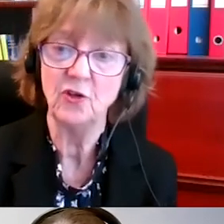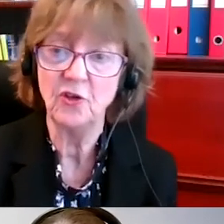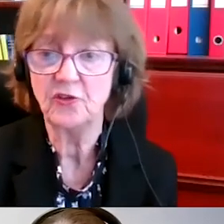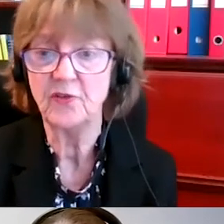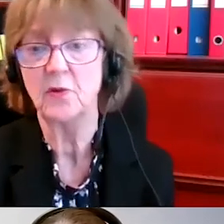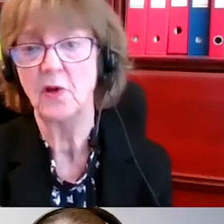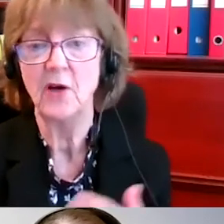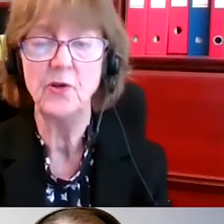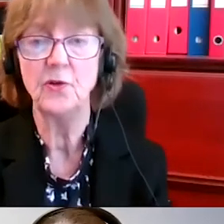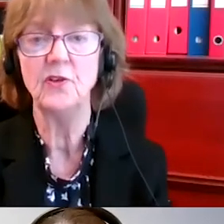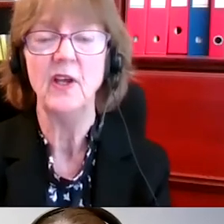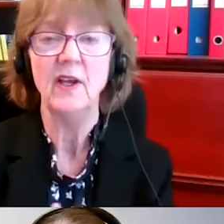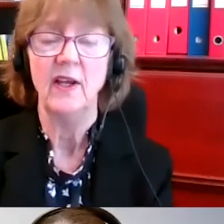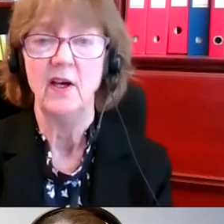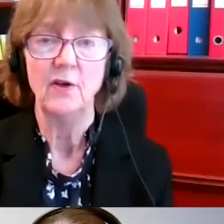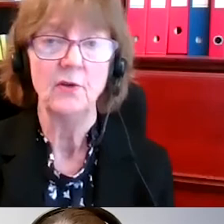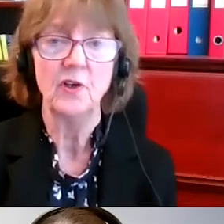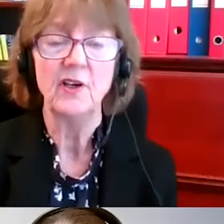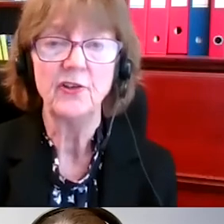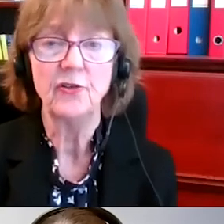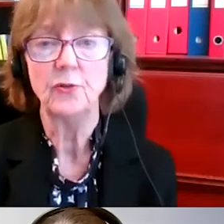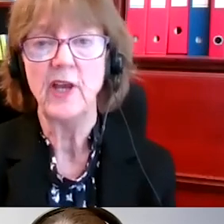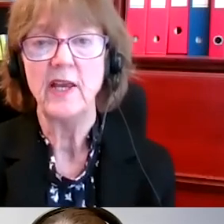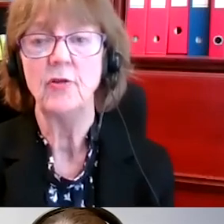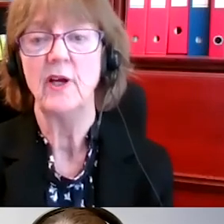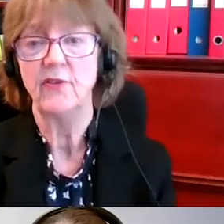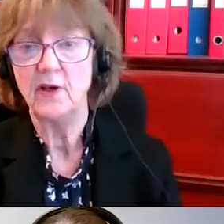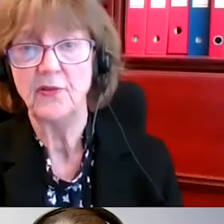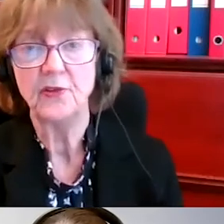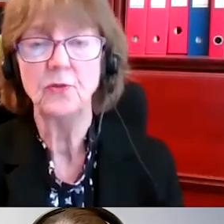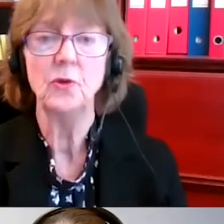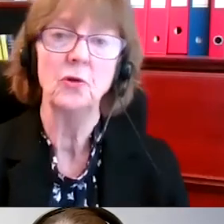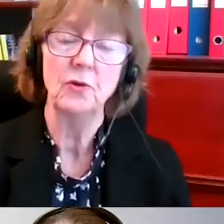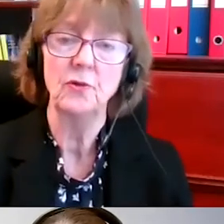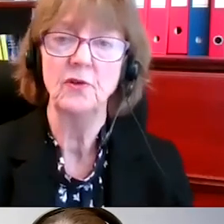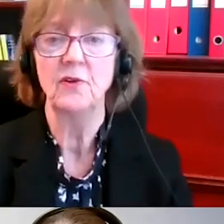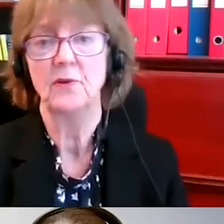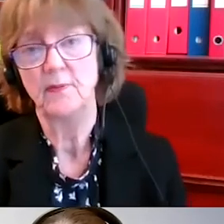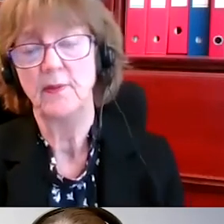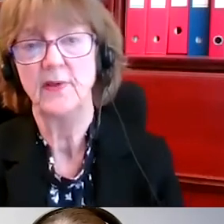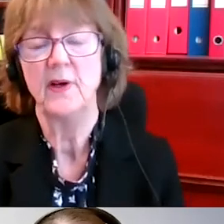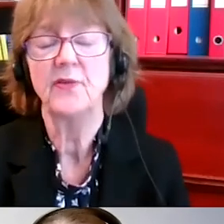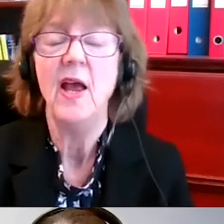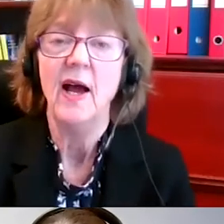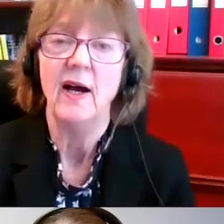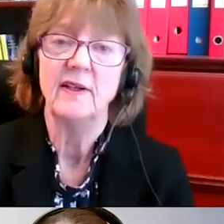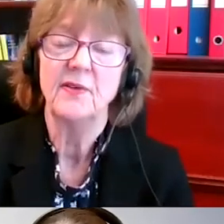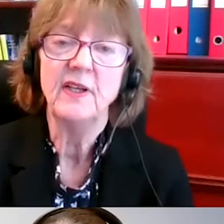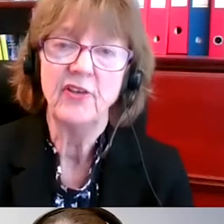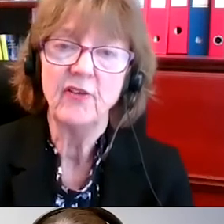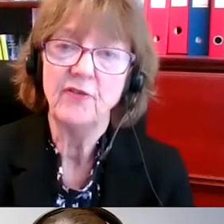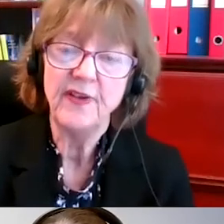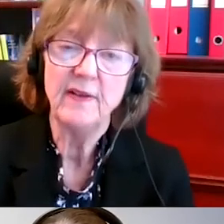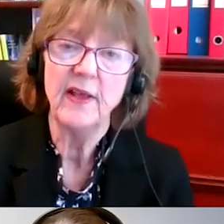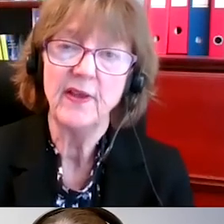teaching or not, or how you could organize the school day to have half the school or other half, I